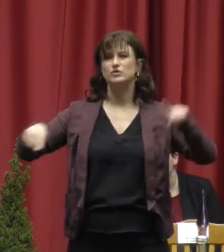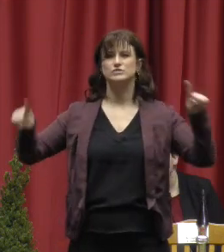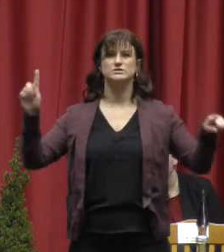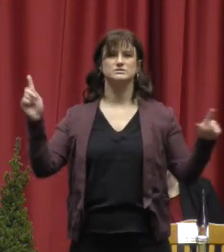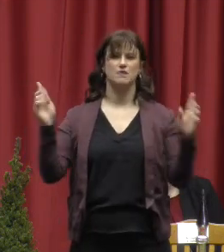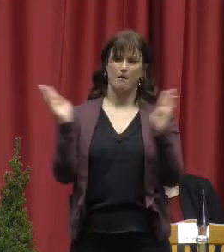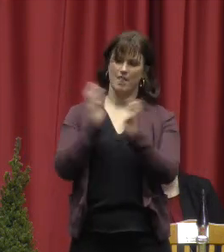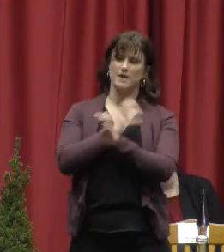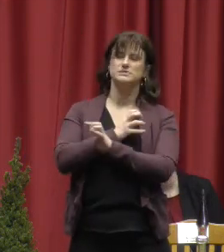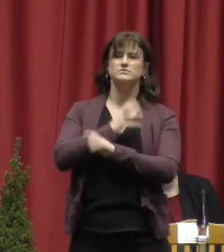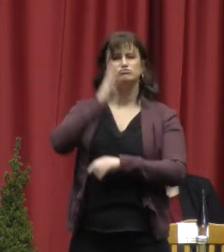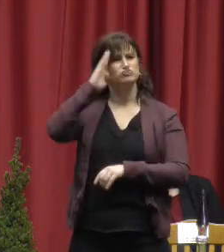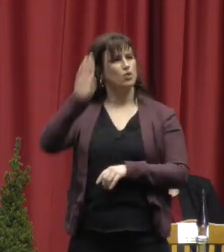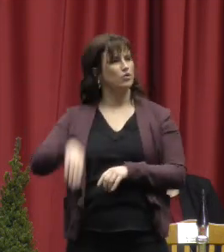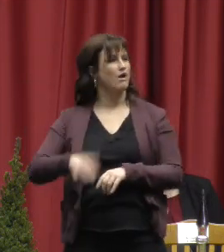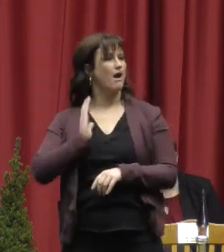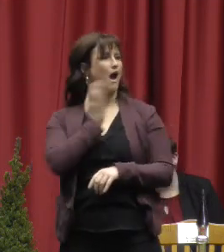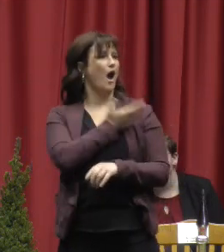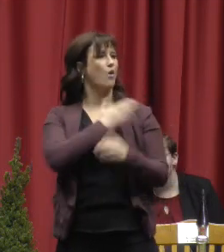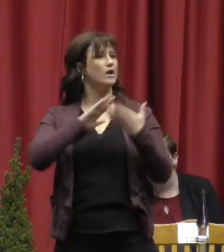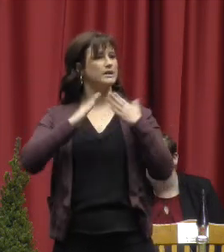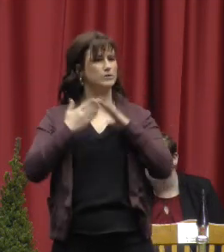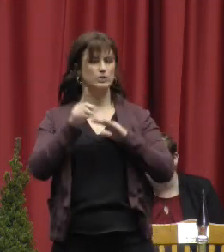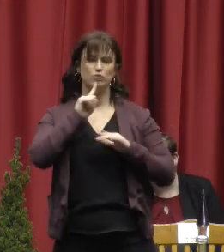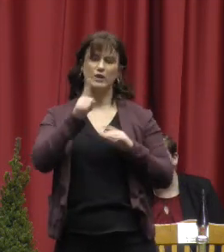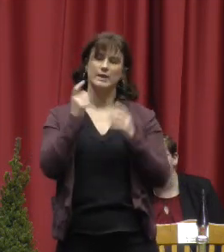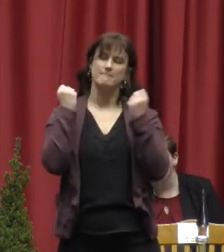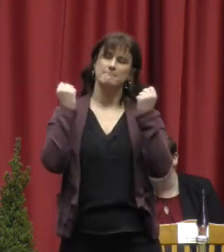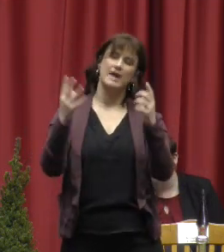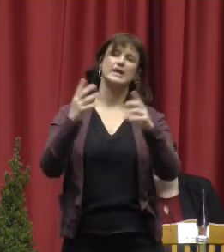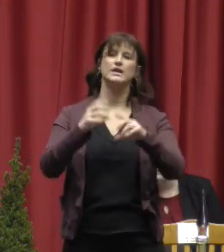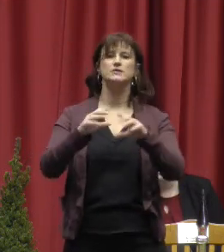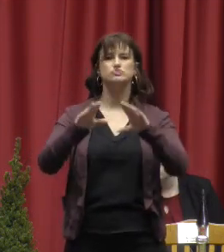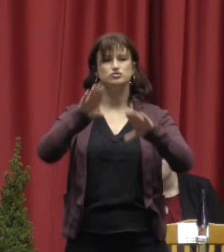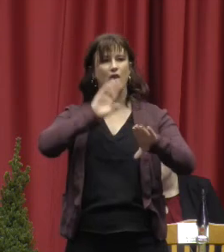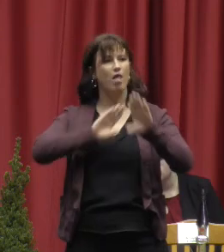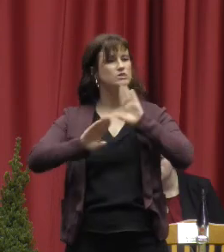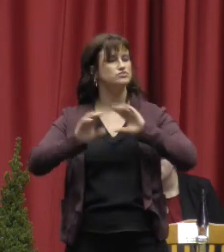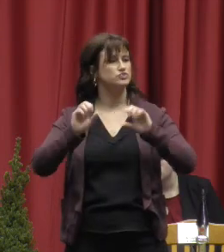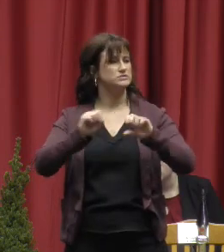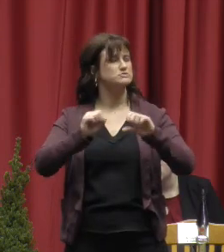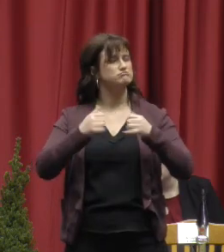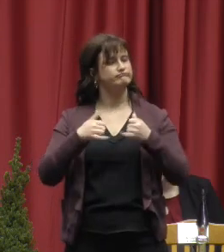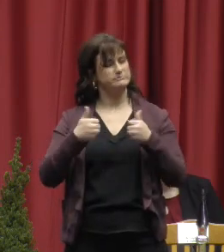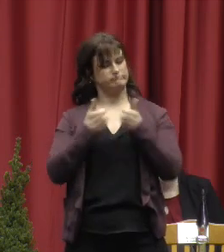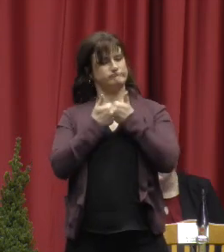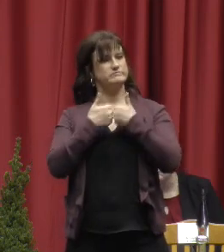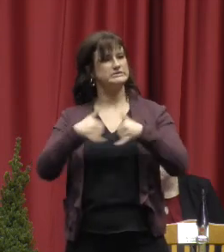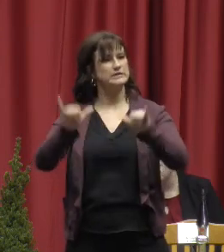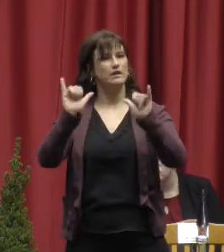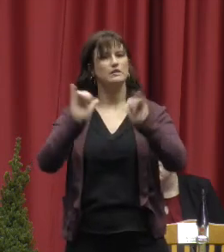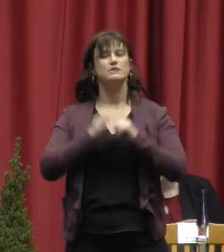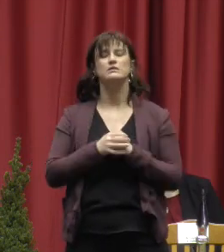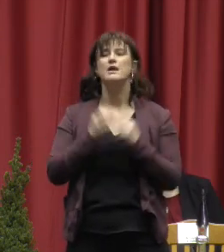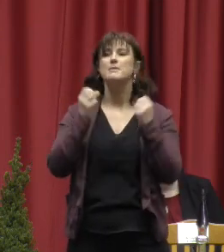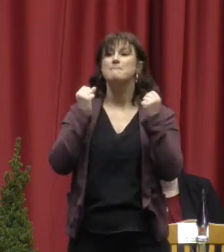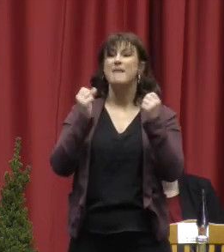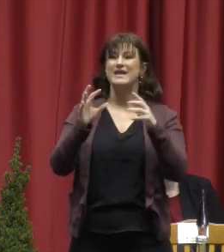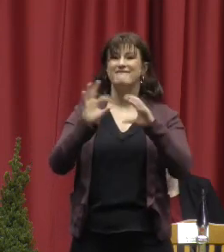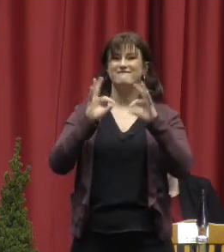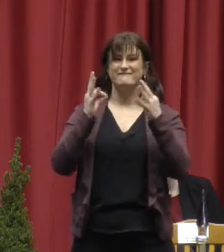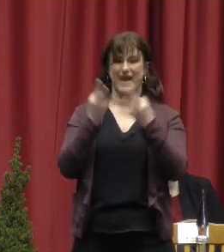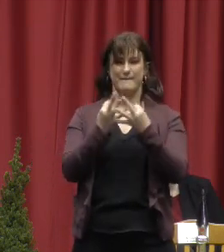face as a state. One being New Mexico has a large immigrant and refugee population, These families flee their home countries to seek